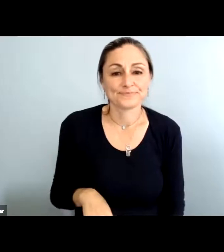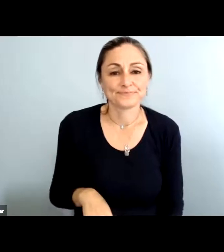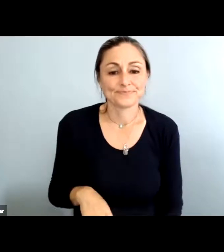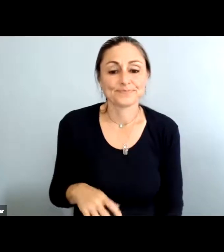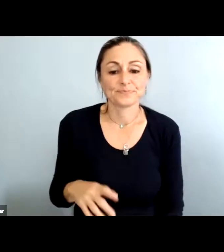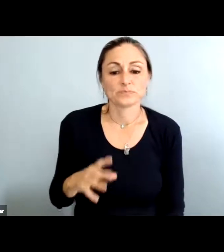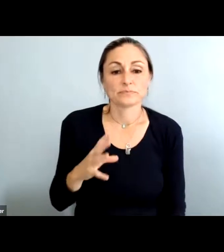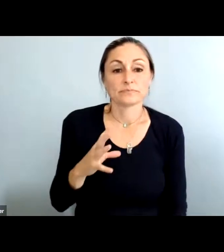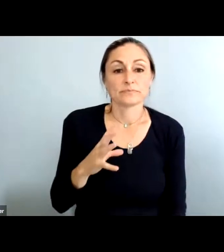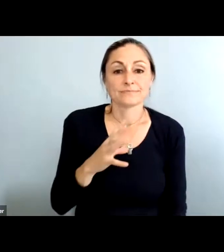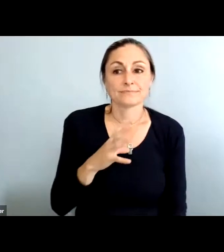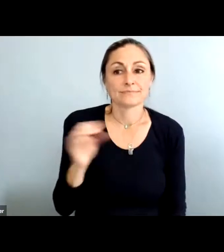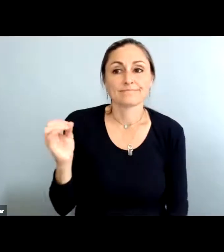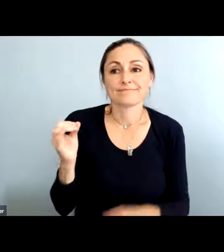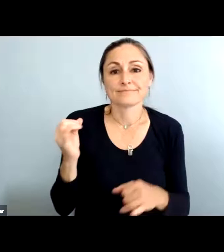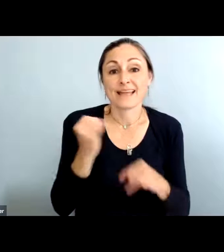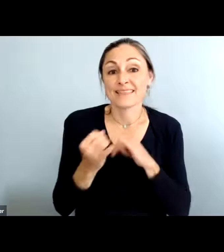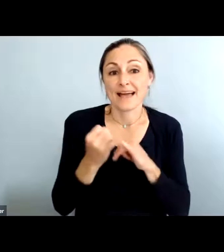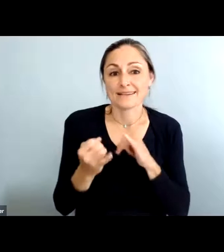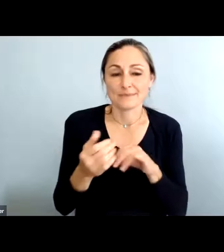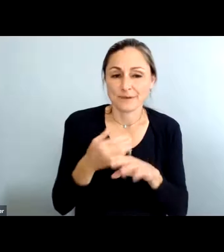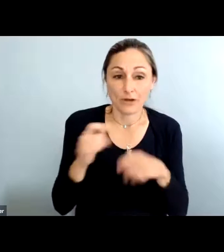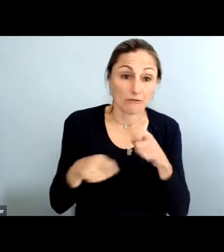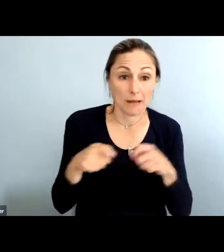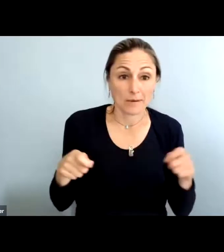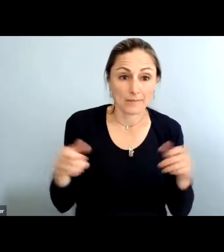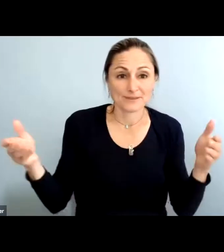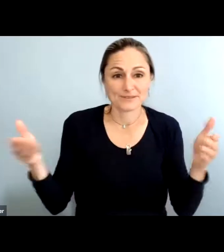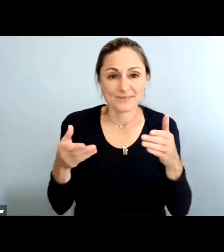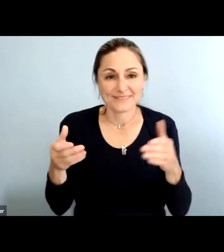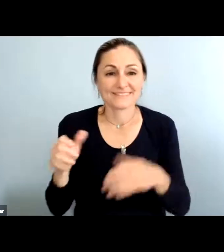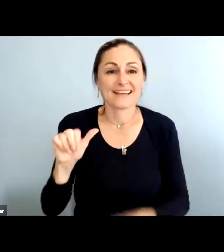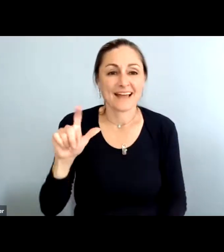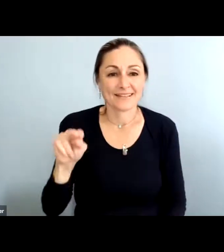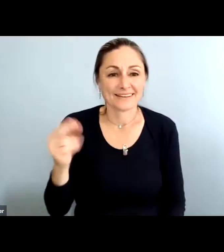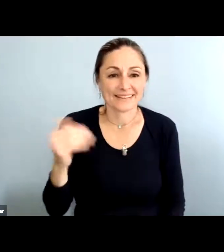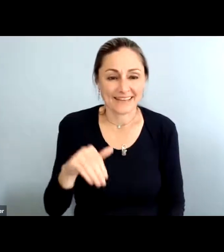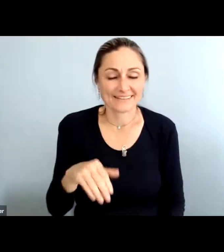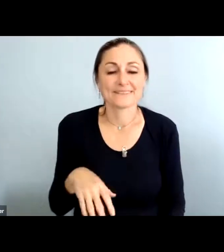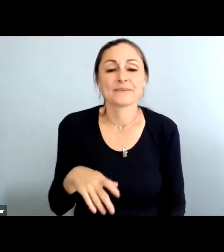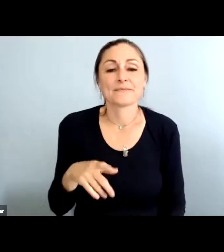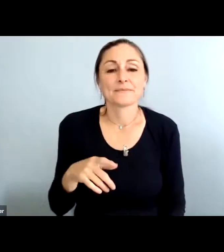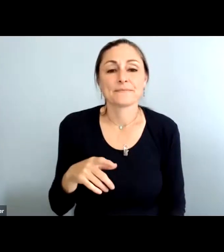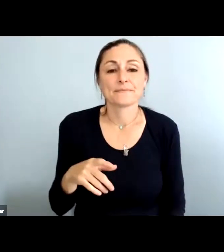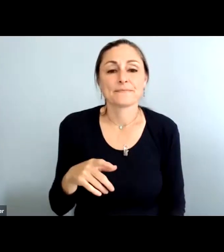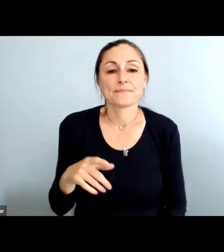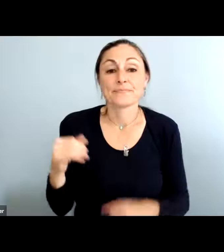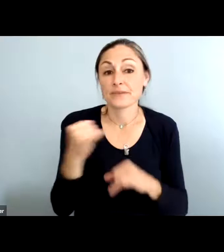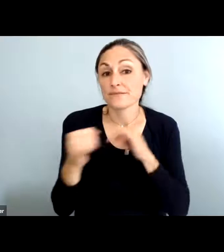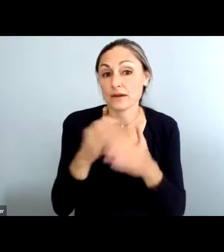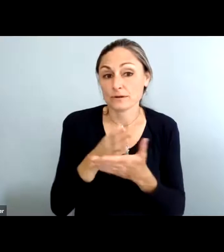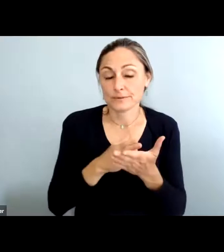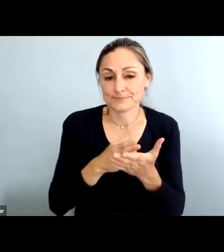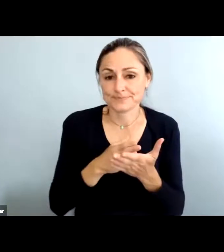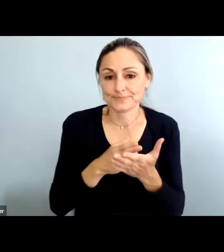And lastly, before I wrap up and introduce, bring Alan back in, is that the final component